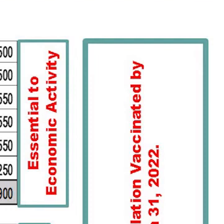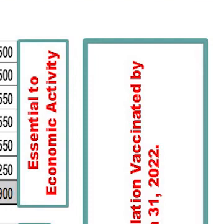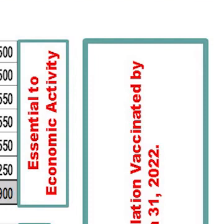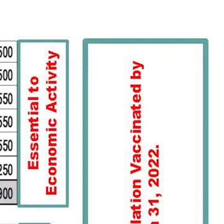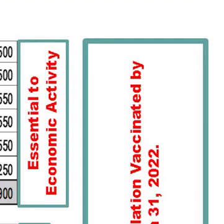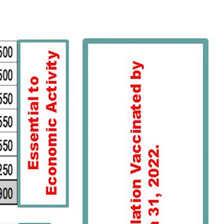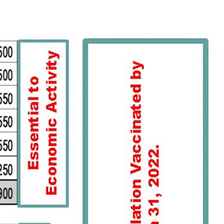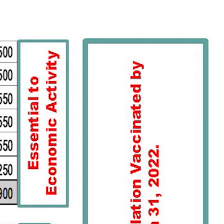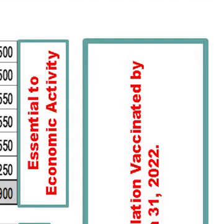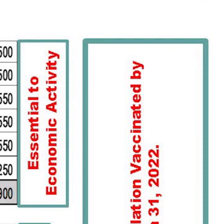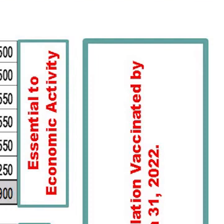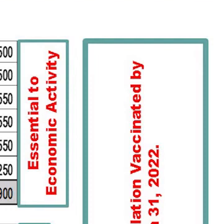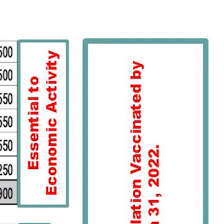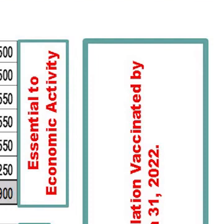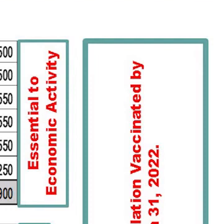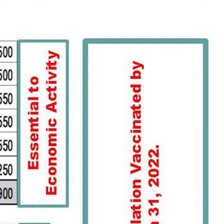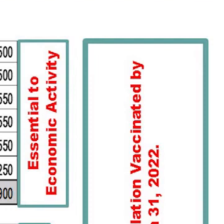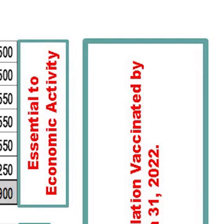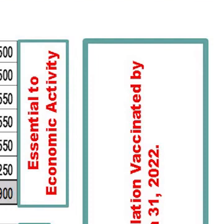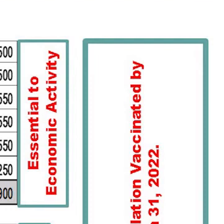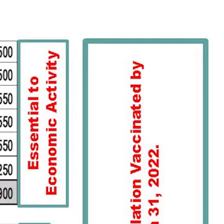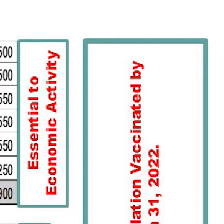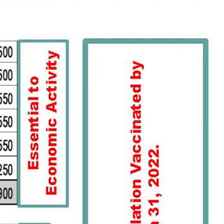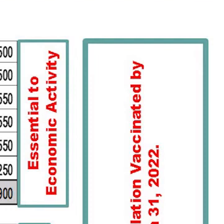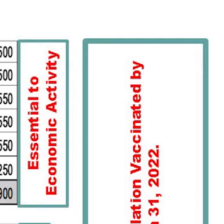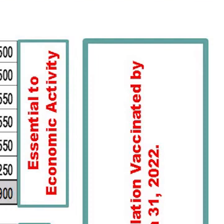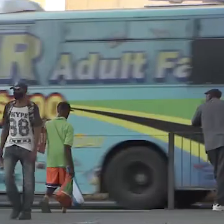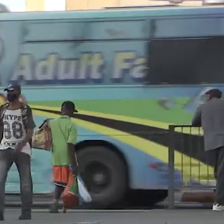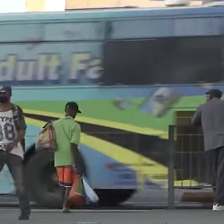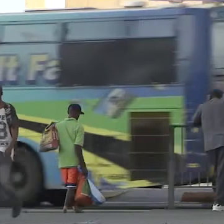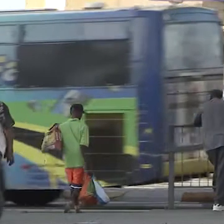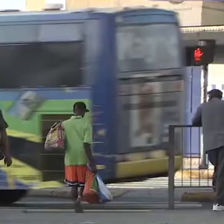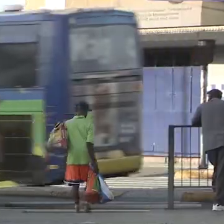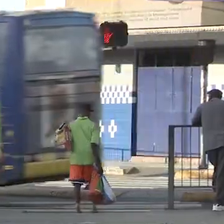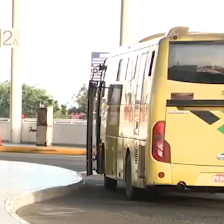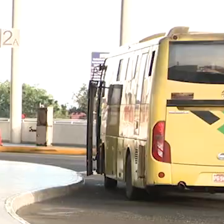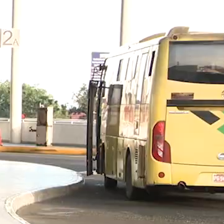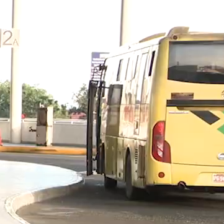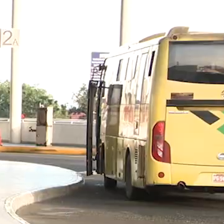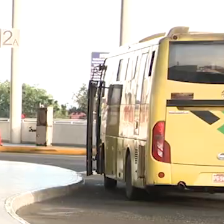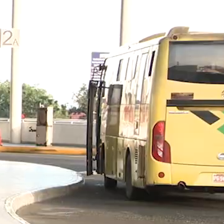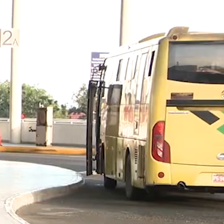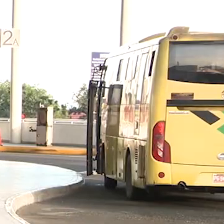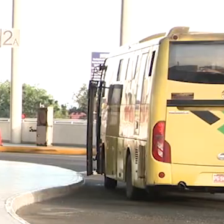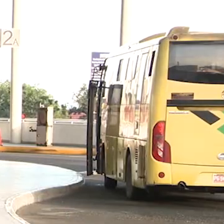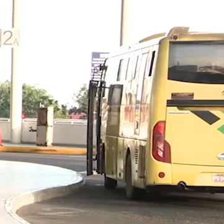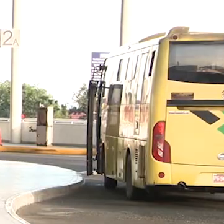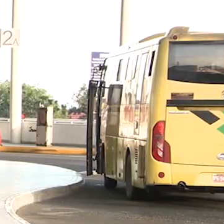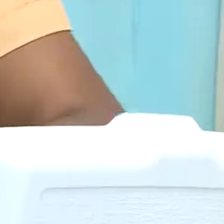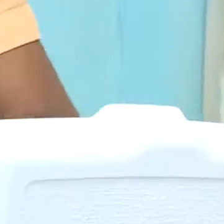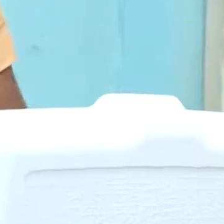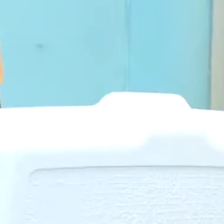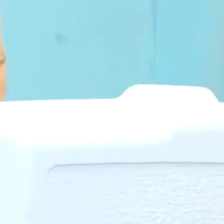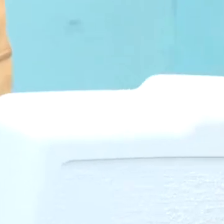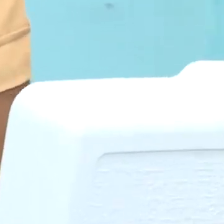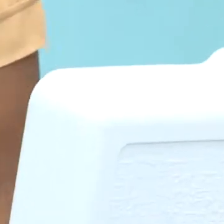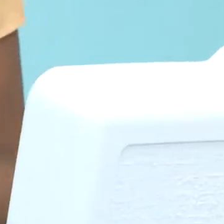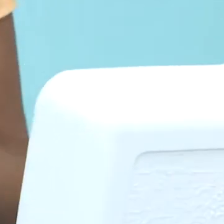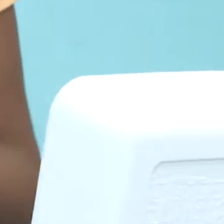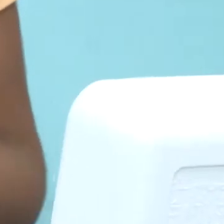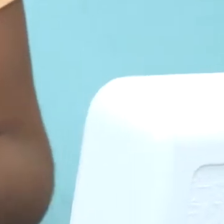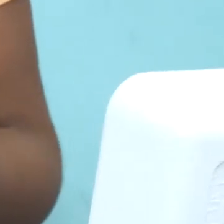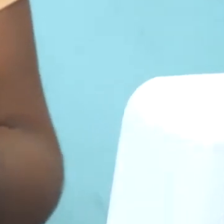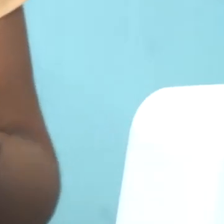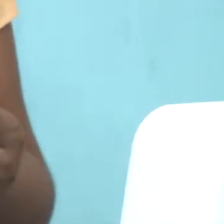a general population phase that looks at those persons within the general population who require